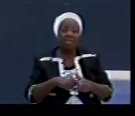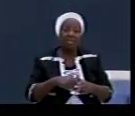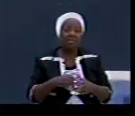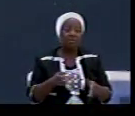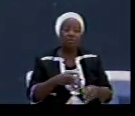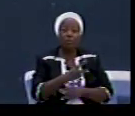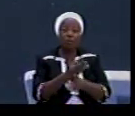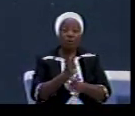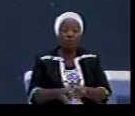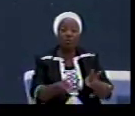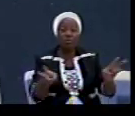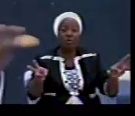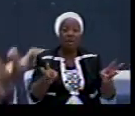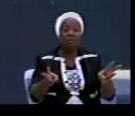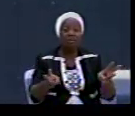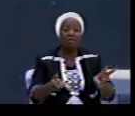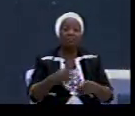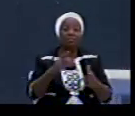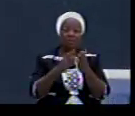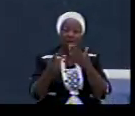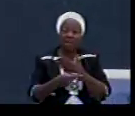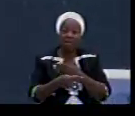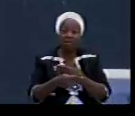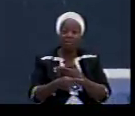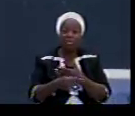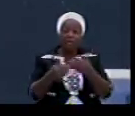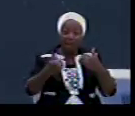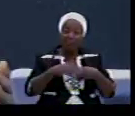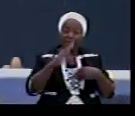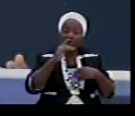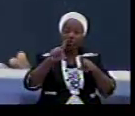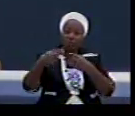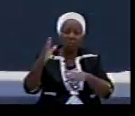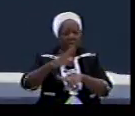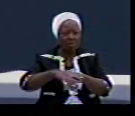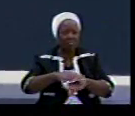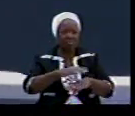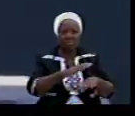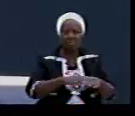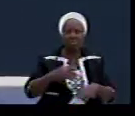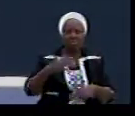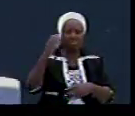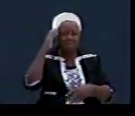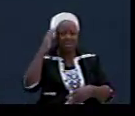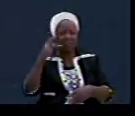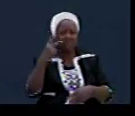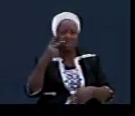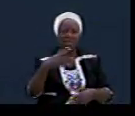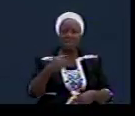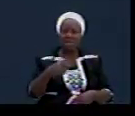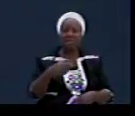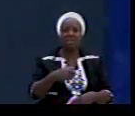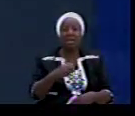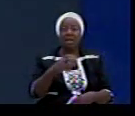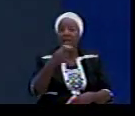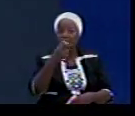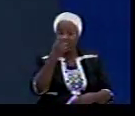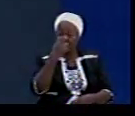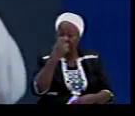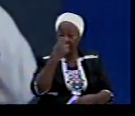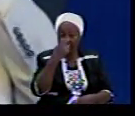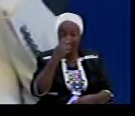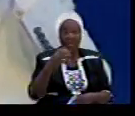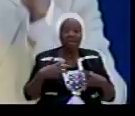crusade has been going on, we're seeing the blind healed, we're seeing